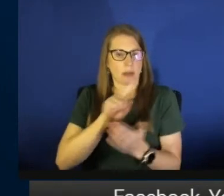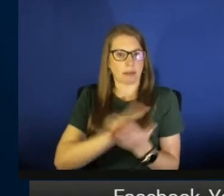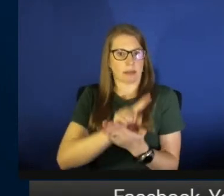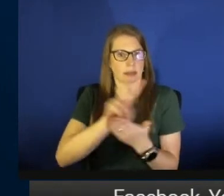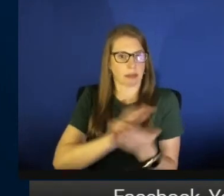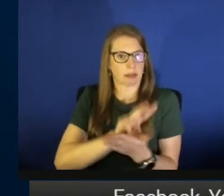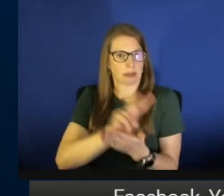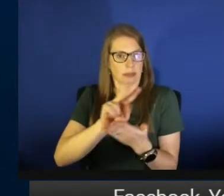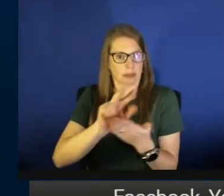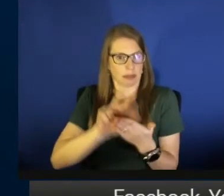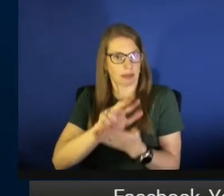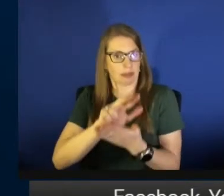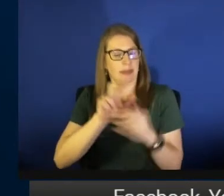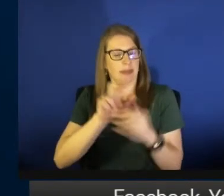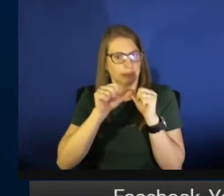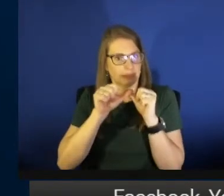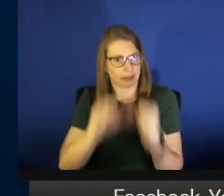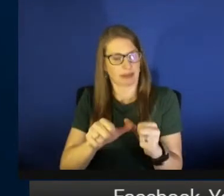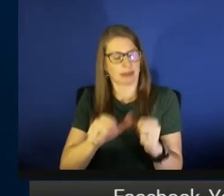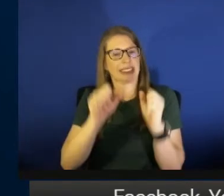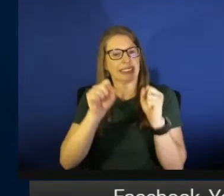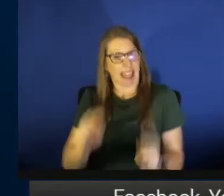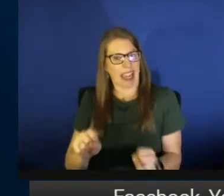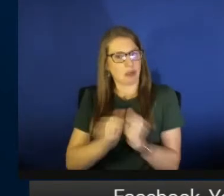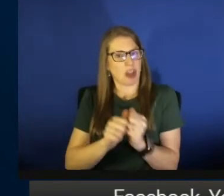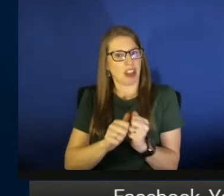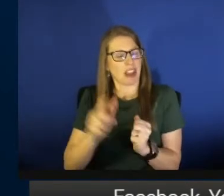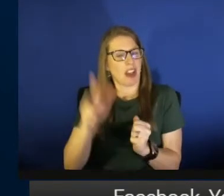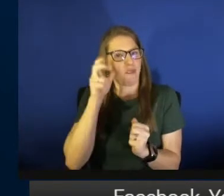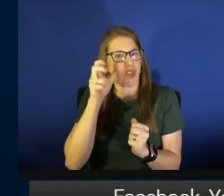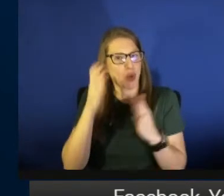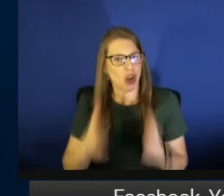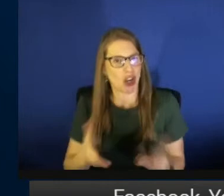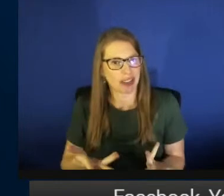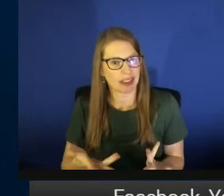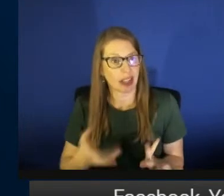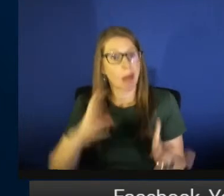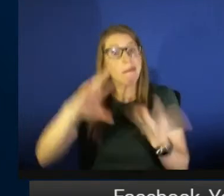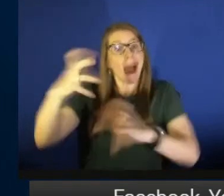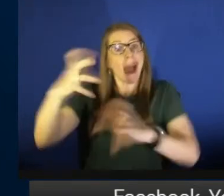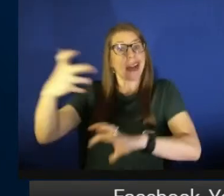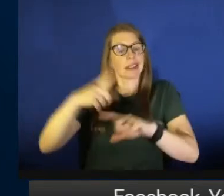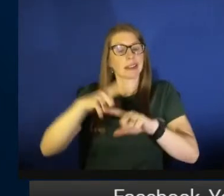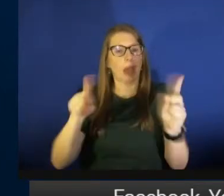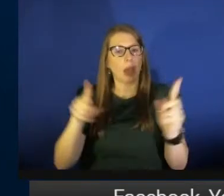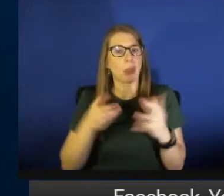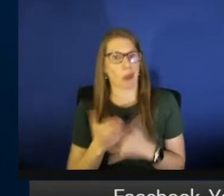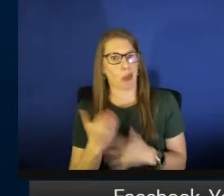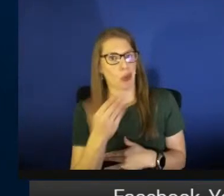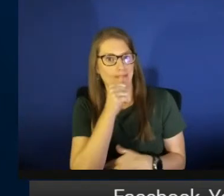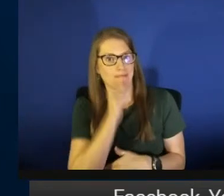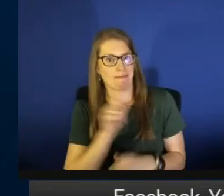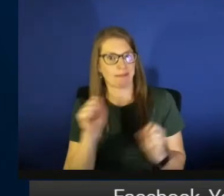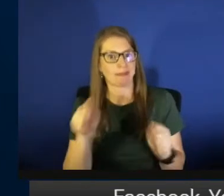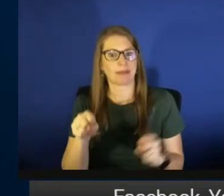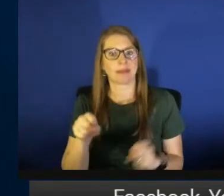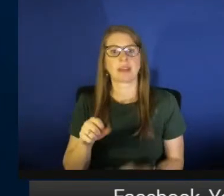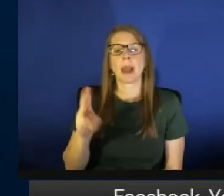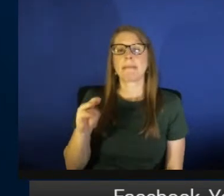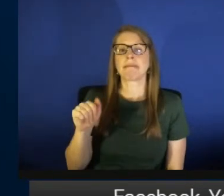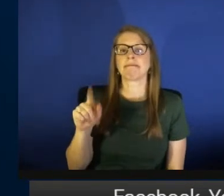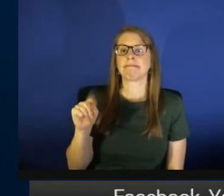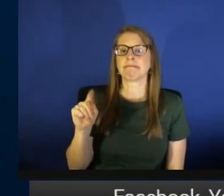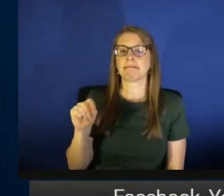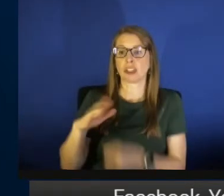certainly with the viewers, and that connection. So I bet it was a mess, but we all made it through. Matt, curious. It's stressful as a